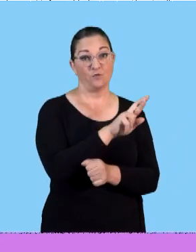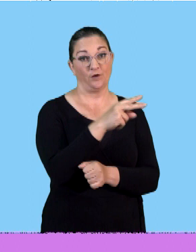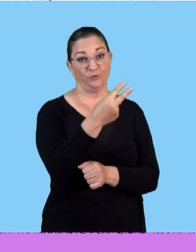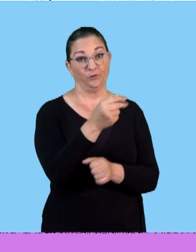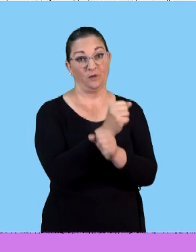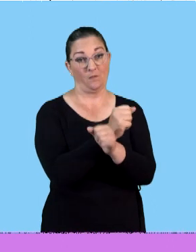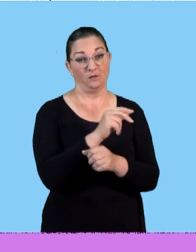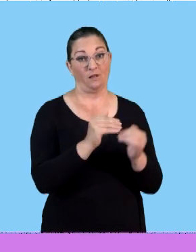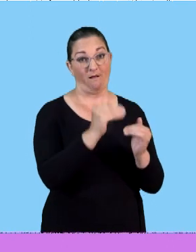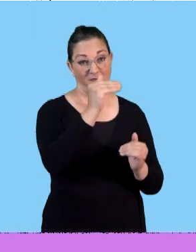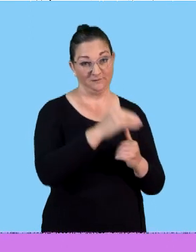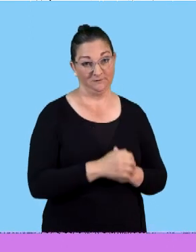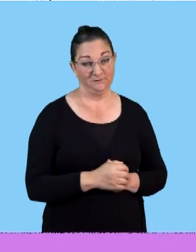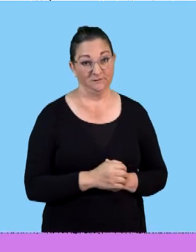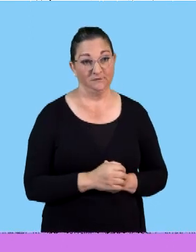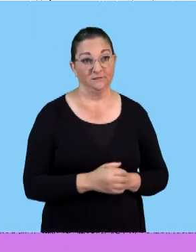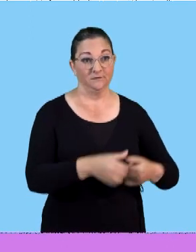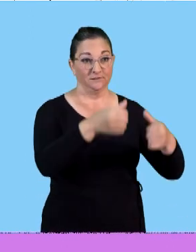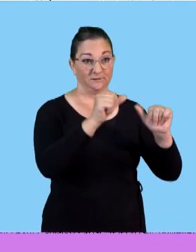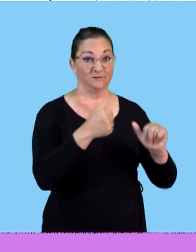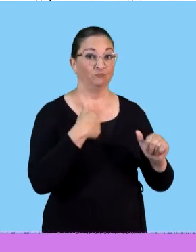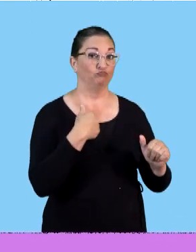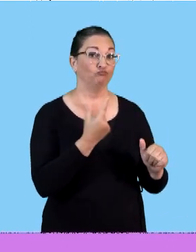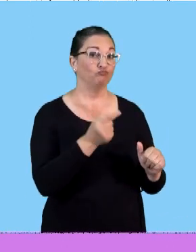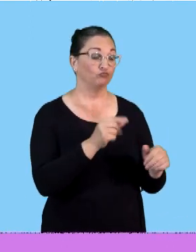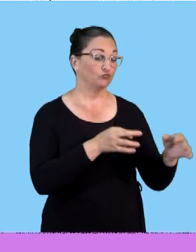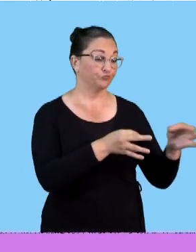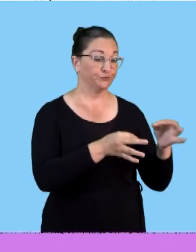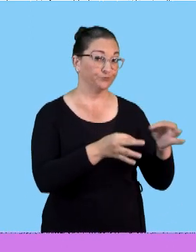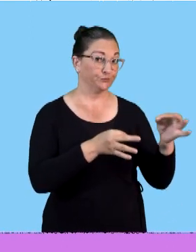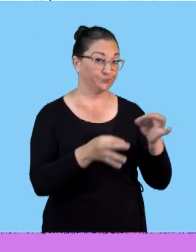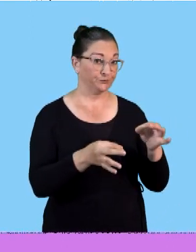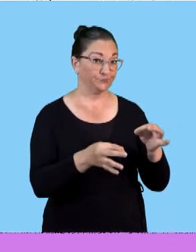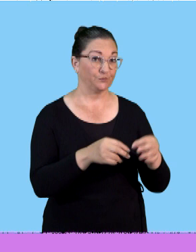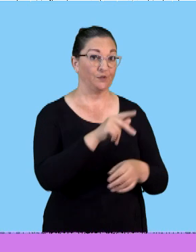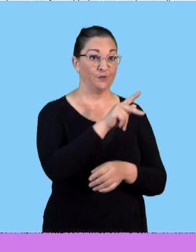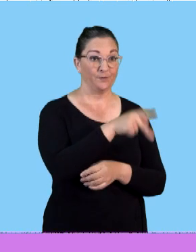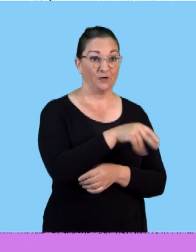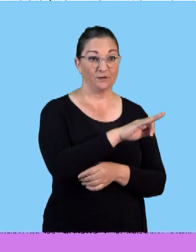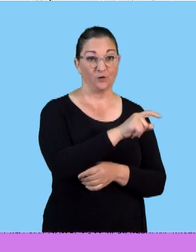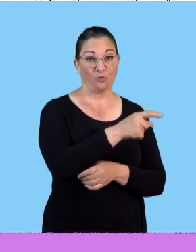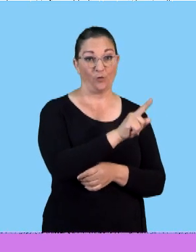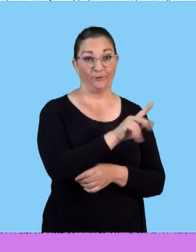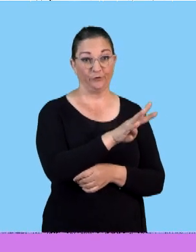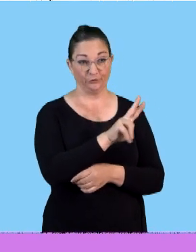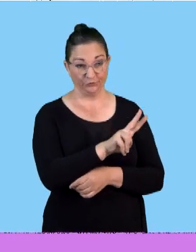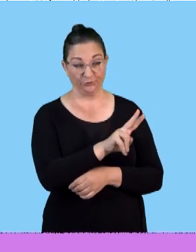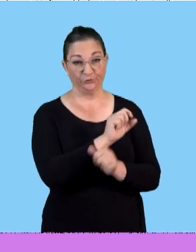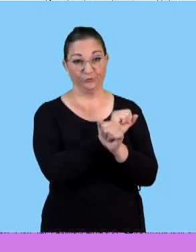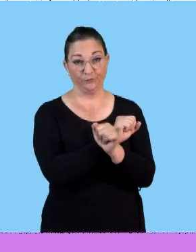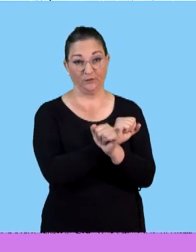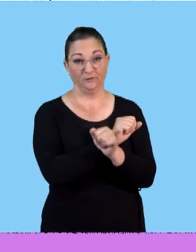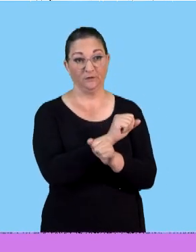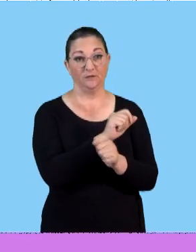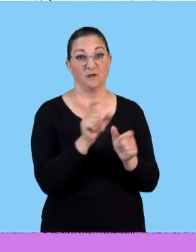times radius squared multiplied by my height. Thereafter, I substituted pi, approximate value